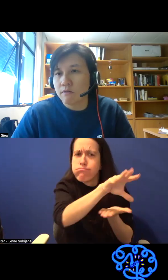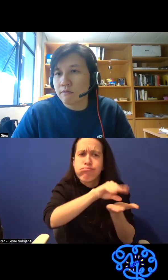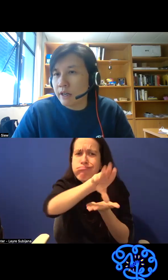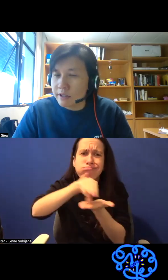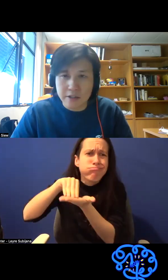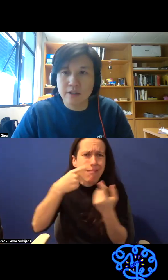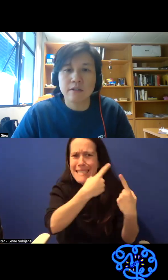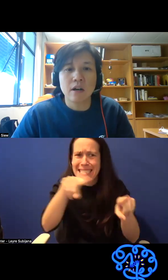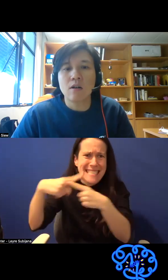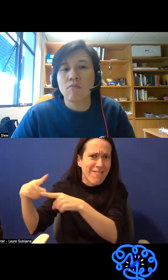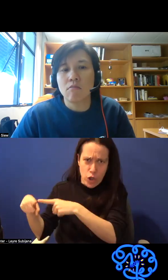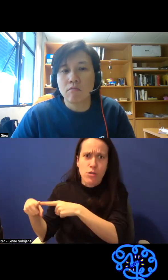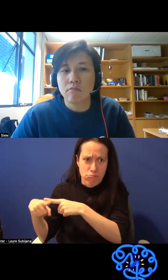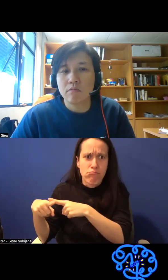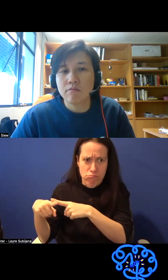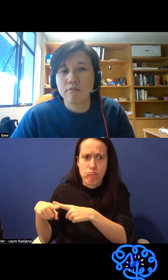of various